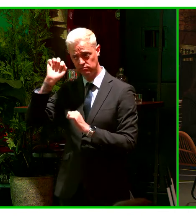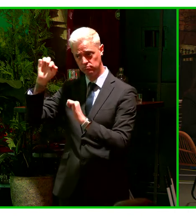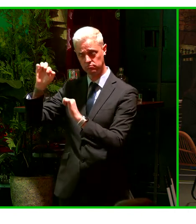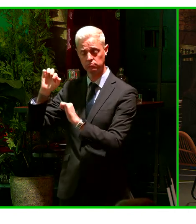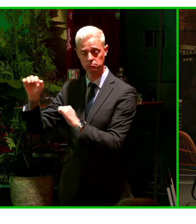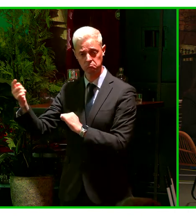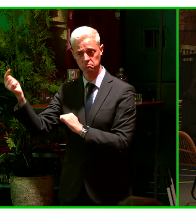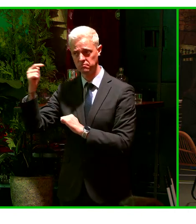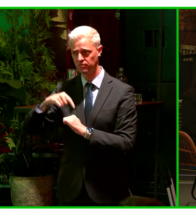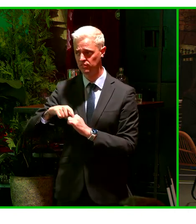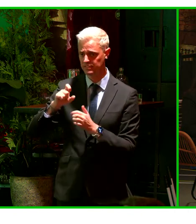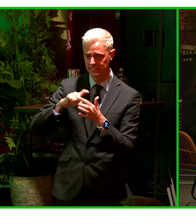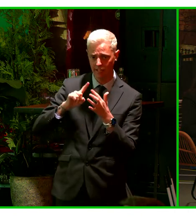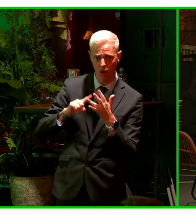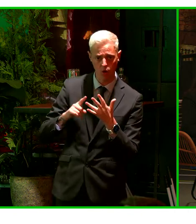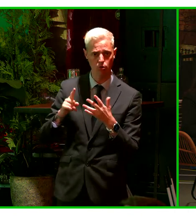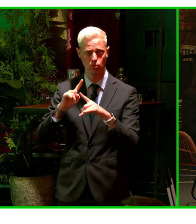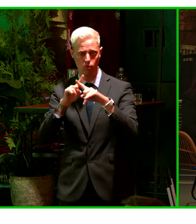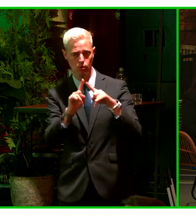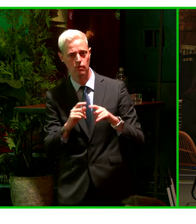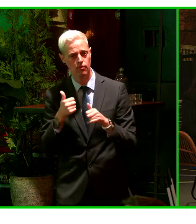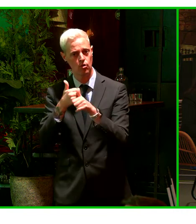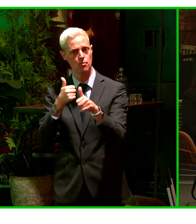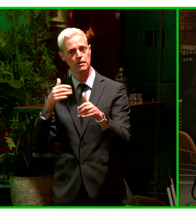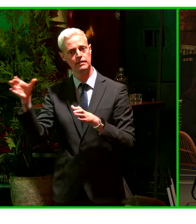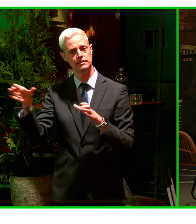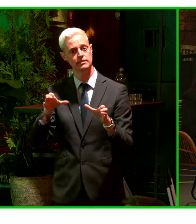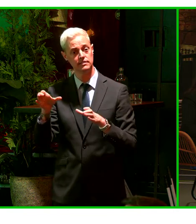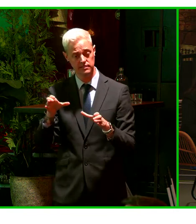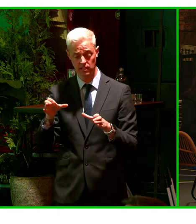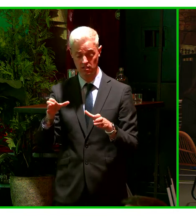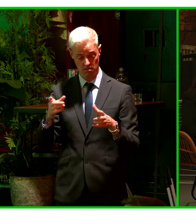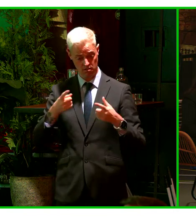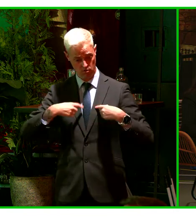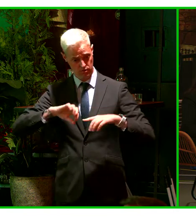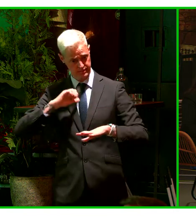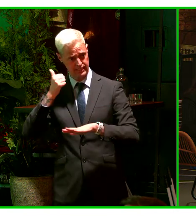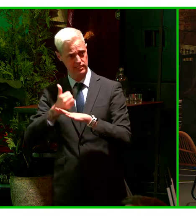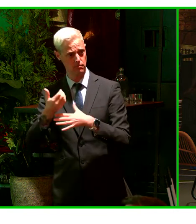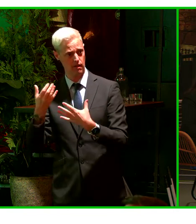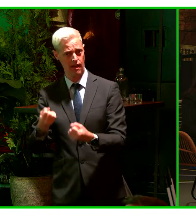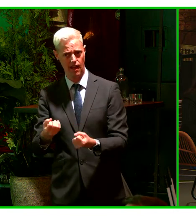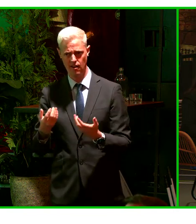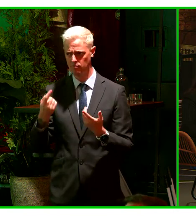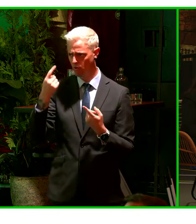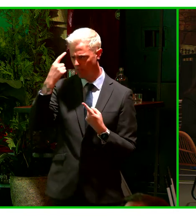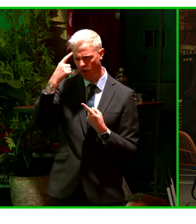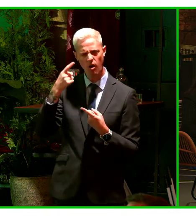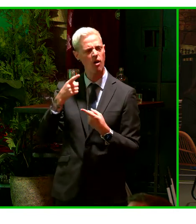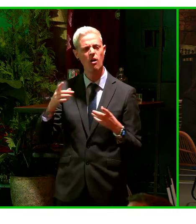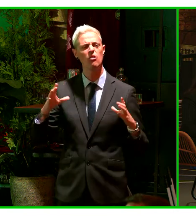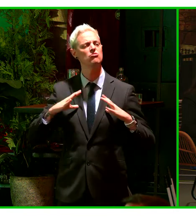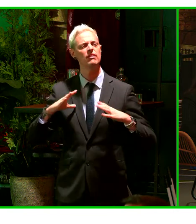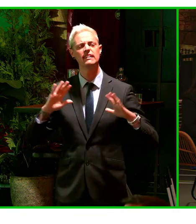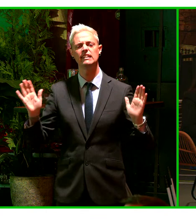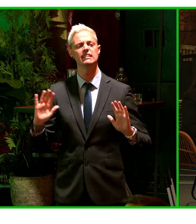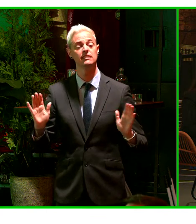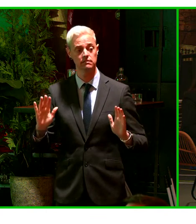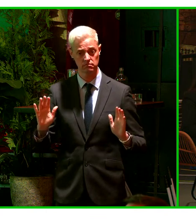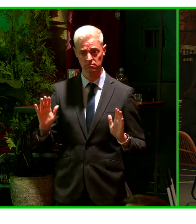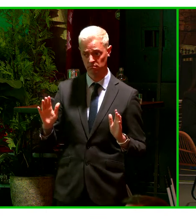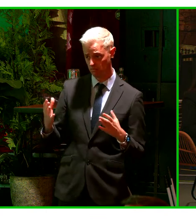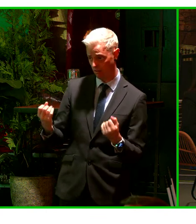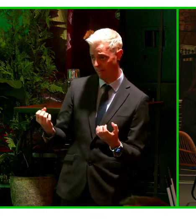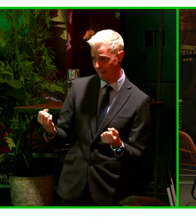SSE and an agents company. We are set up. It's surprising. People think, oh, we're not ready. We are ready. We need the